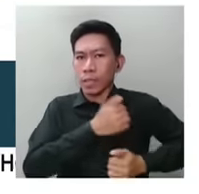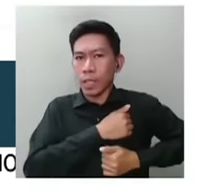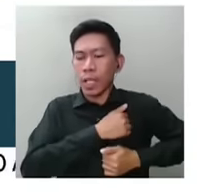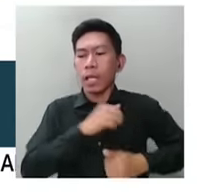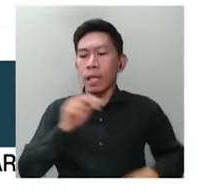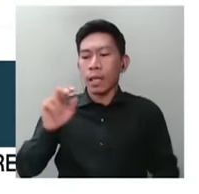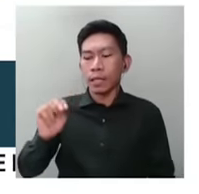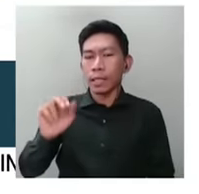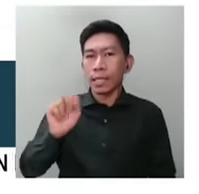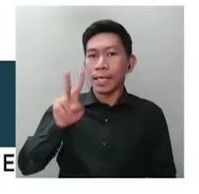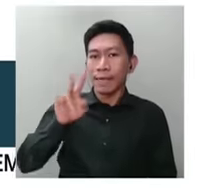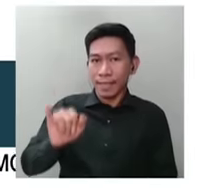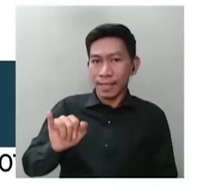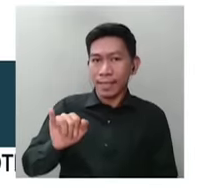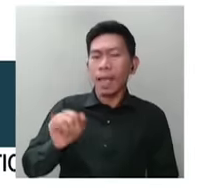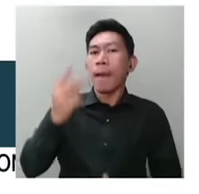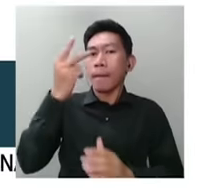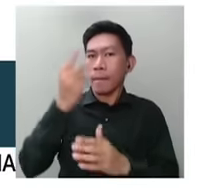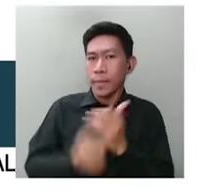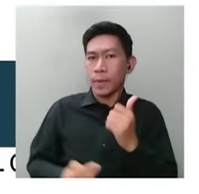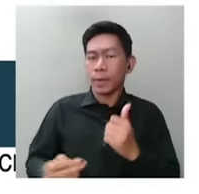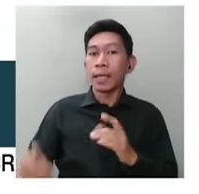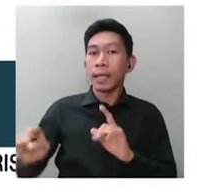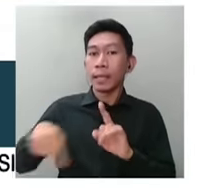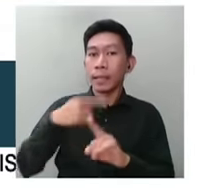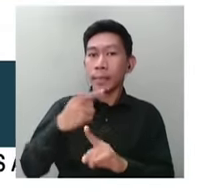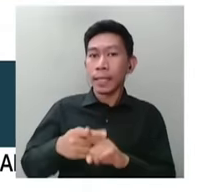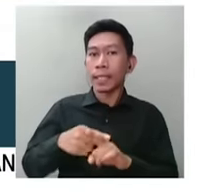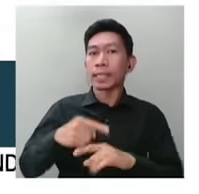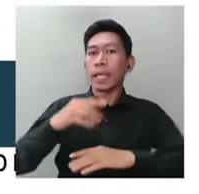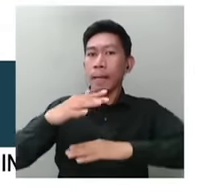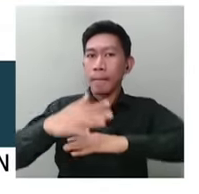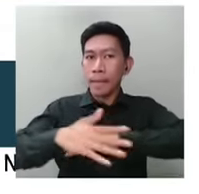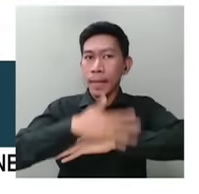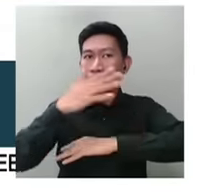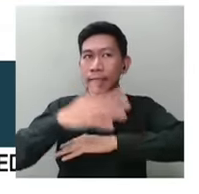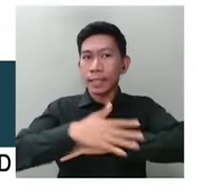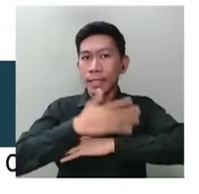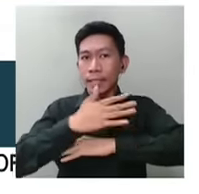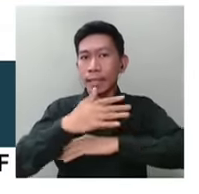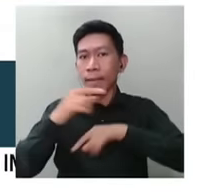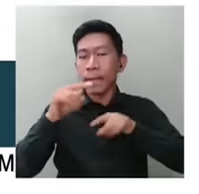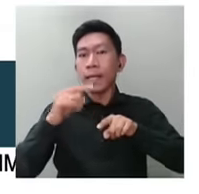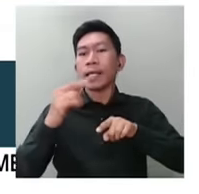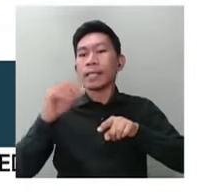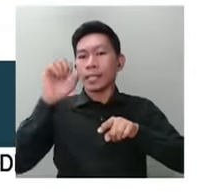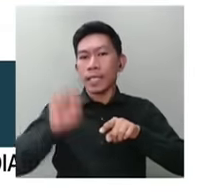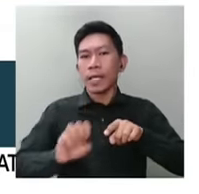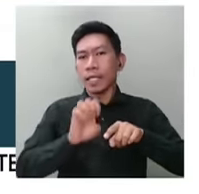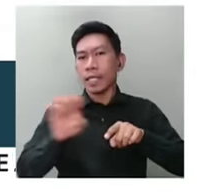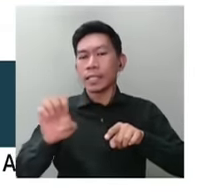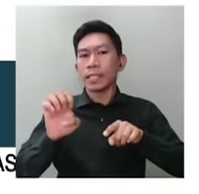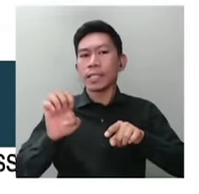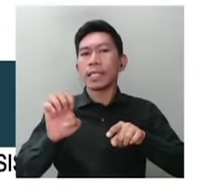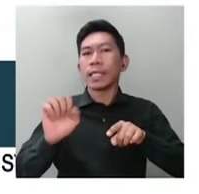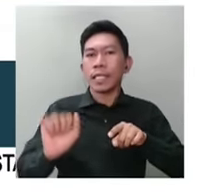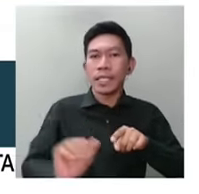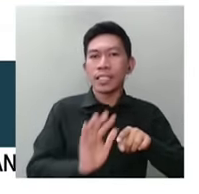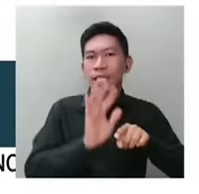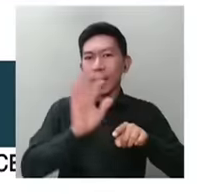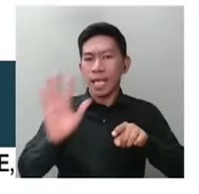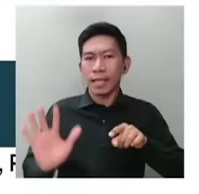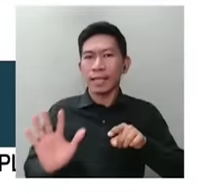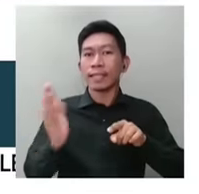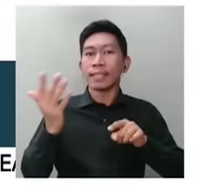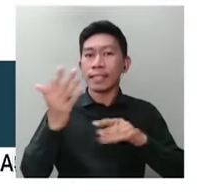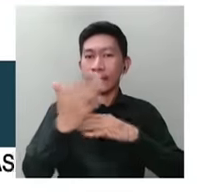probably it's also time for the maritime Southeast Asian countries to resolve their overlap claims and